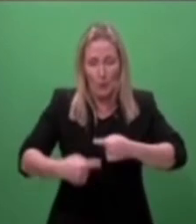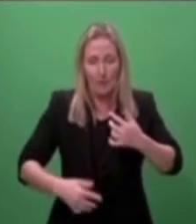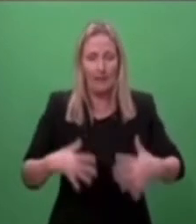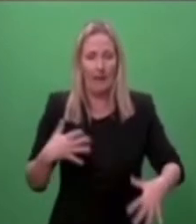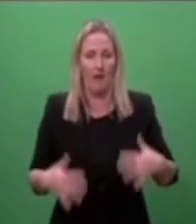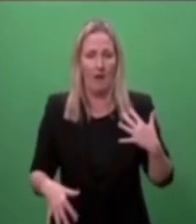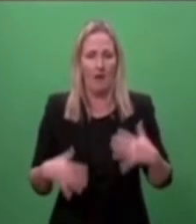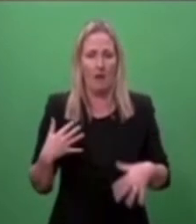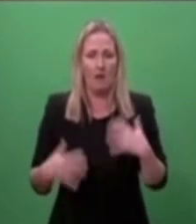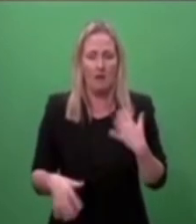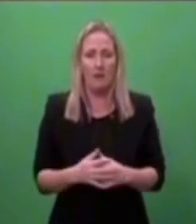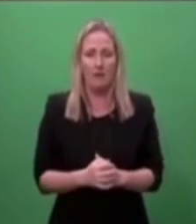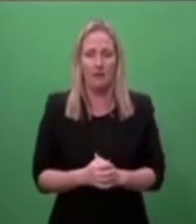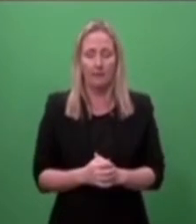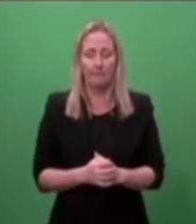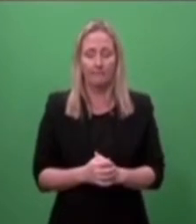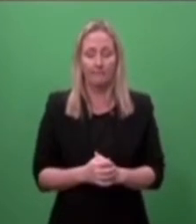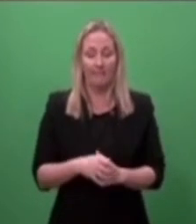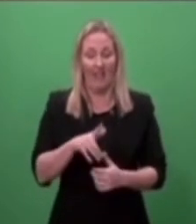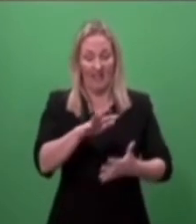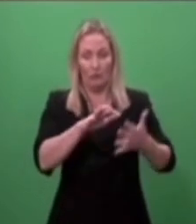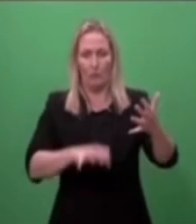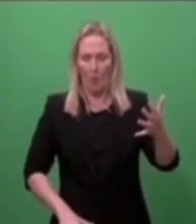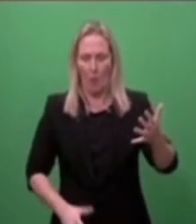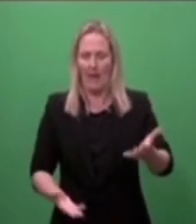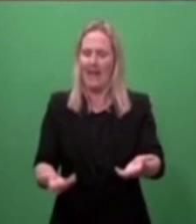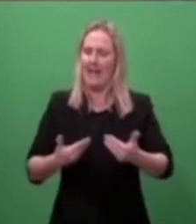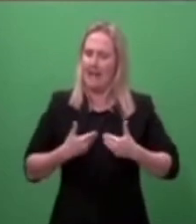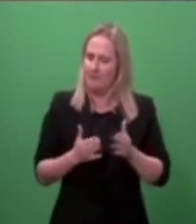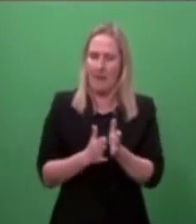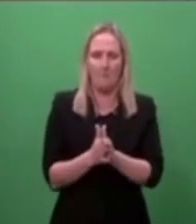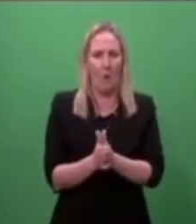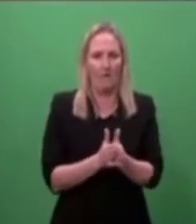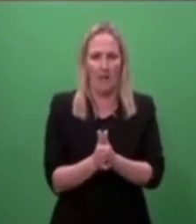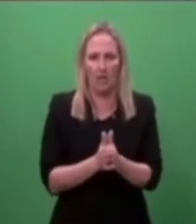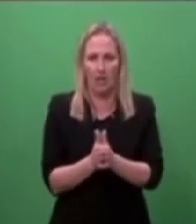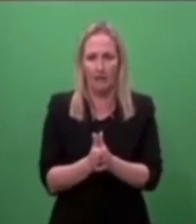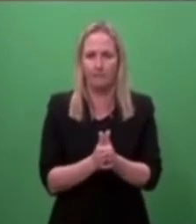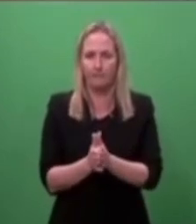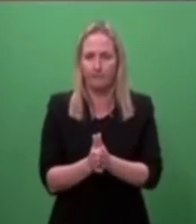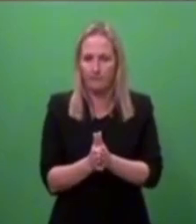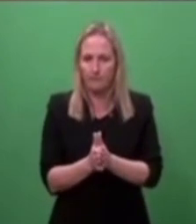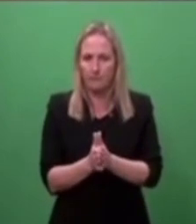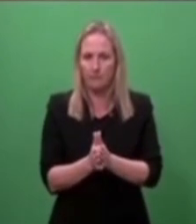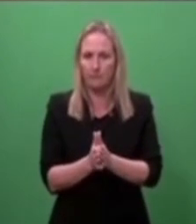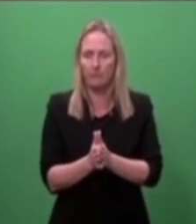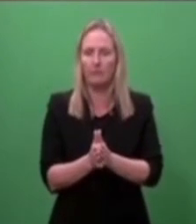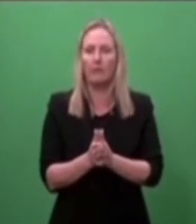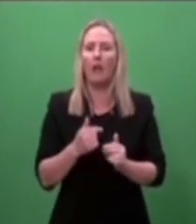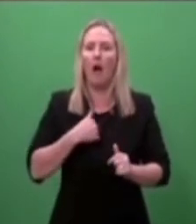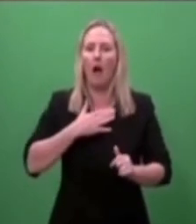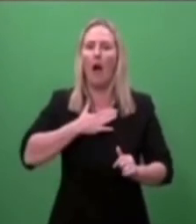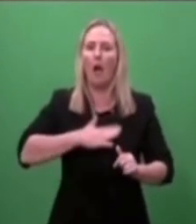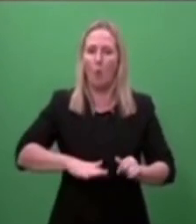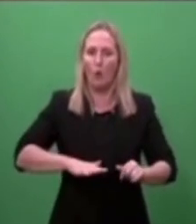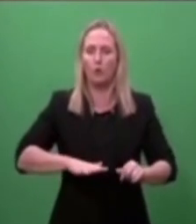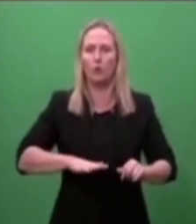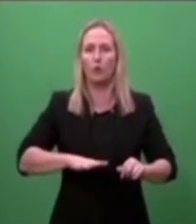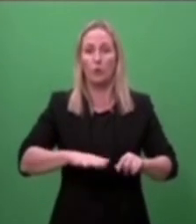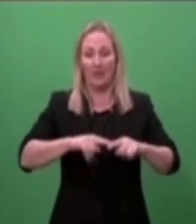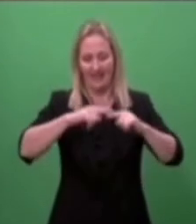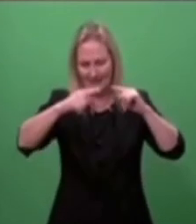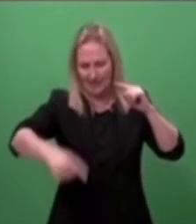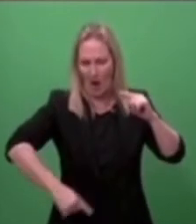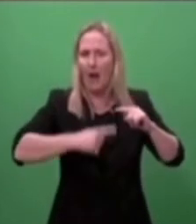This report has renewed my determination to break the cycle of family violence and sexual violence.